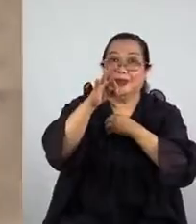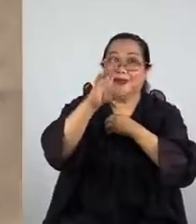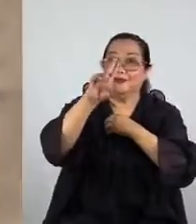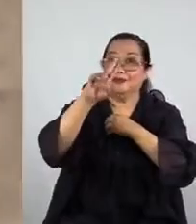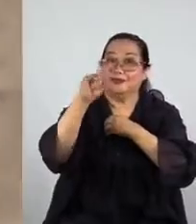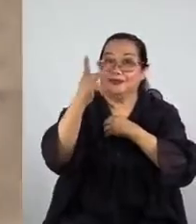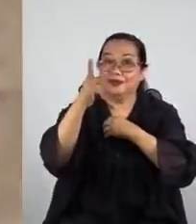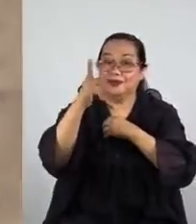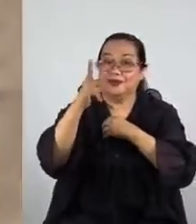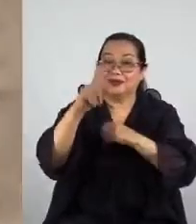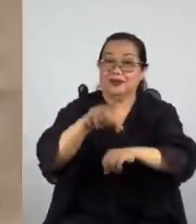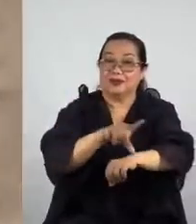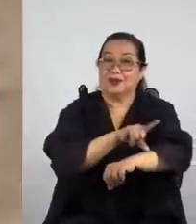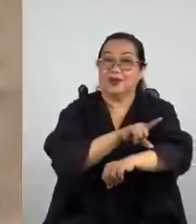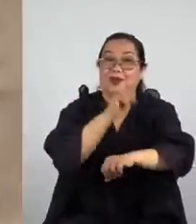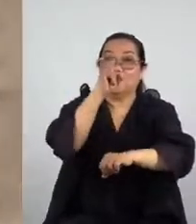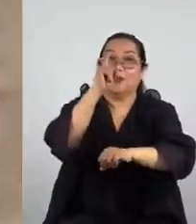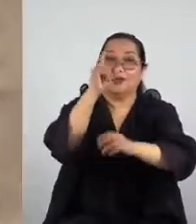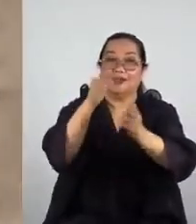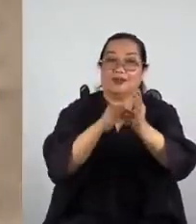Commonwealth lasts for 1,000 years,